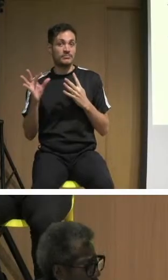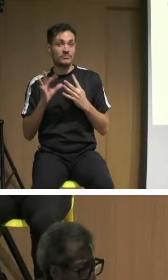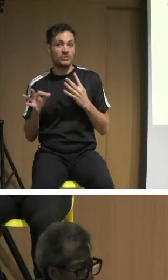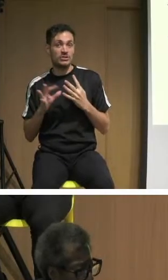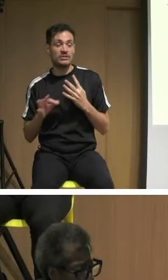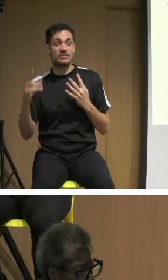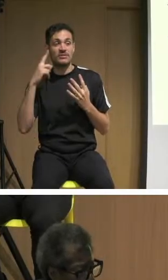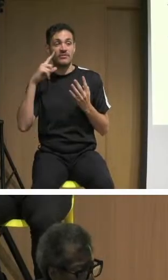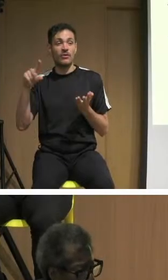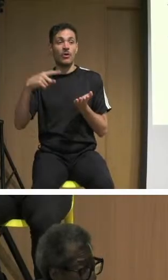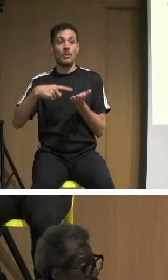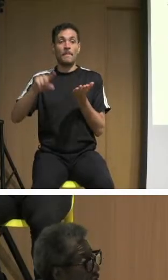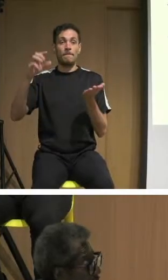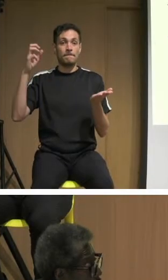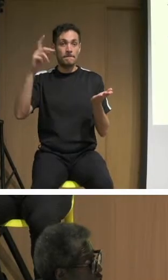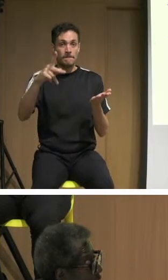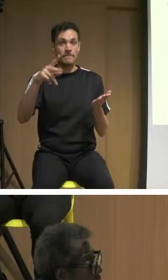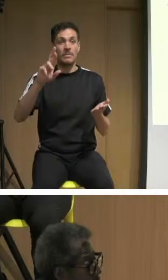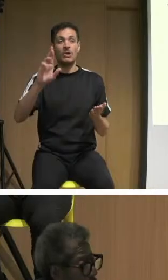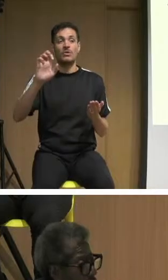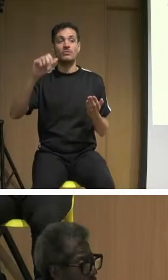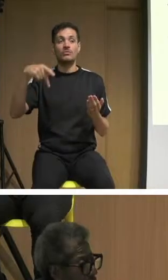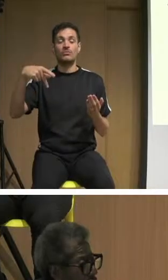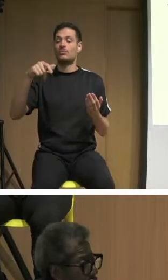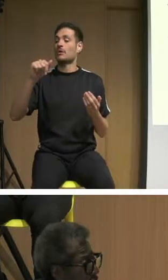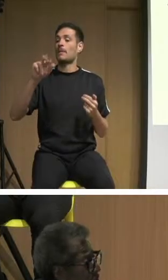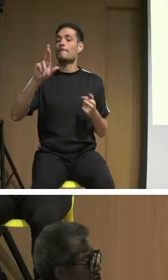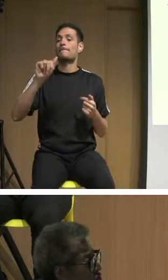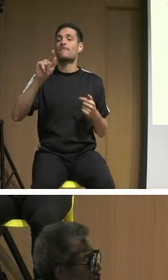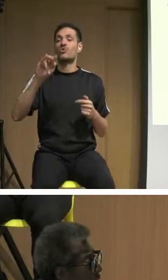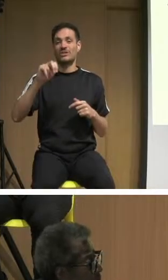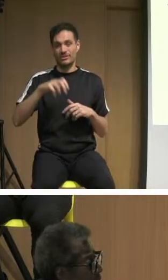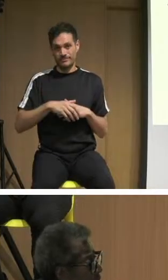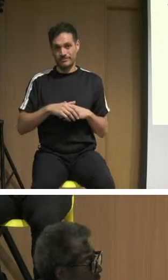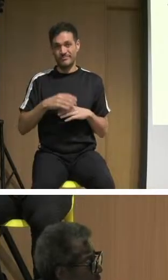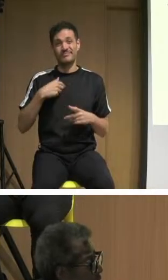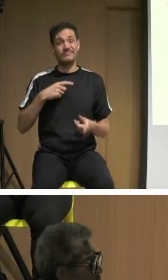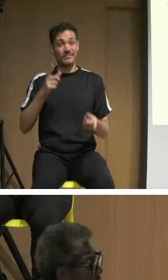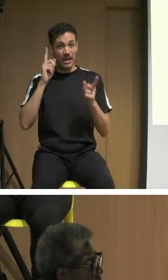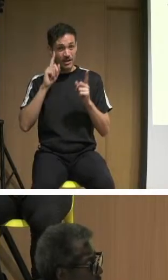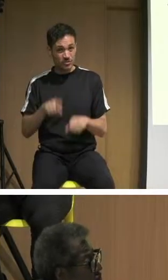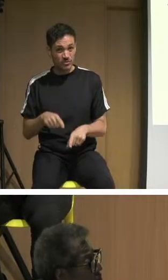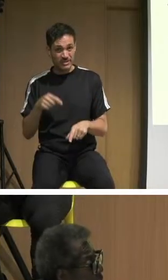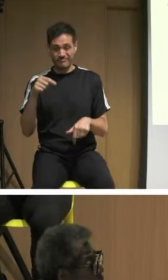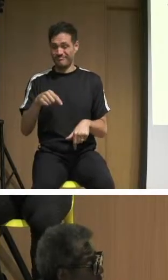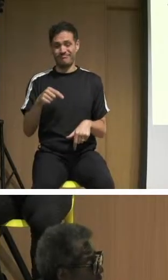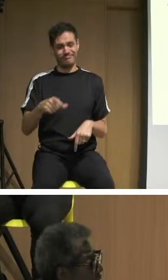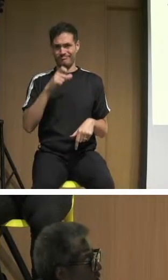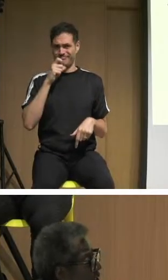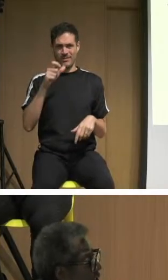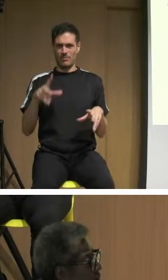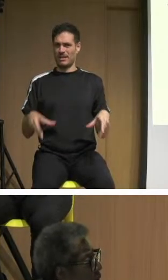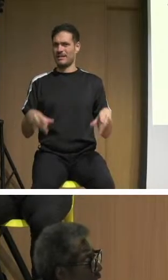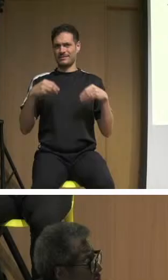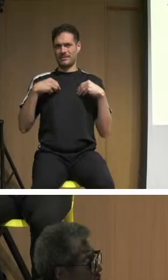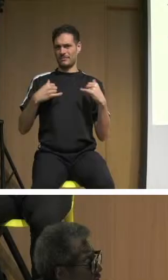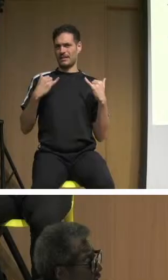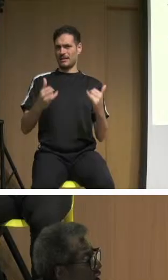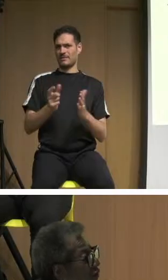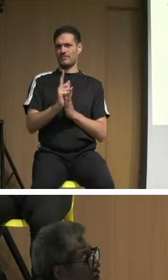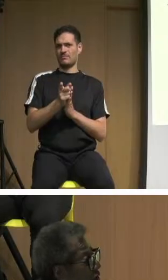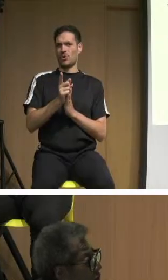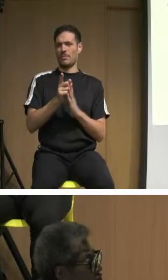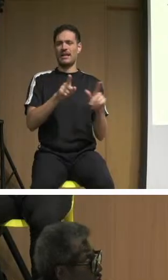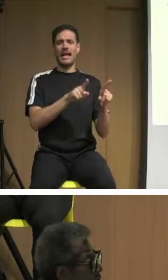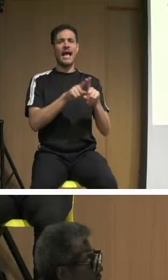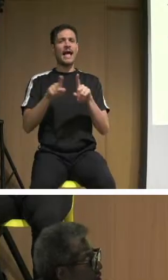reparations, and I think I agree that this should not be adopted at this moment as policy of